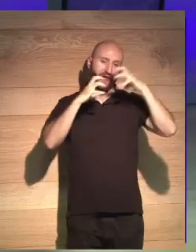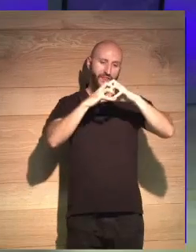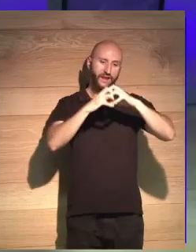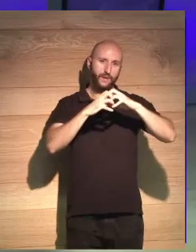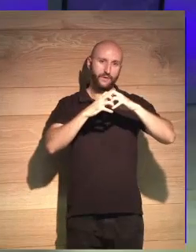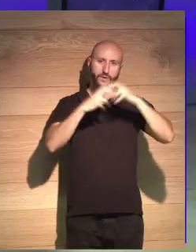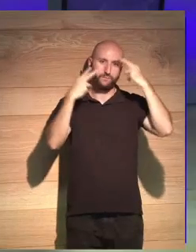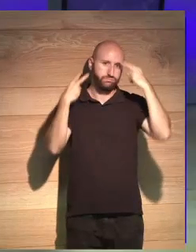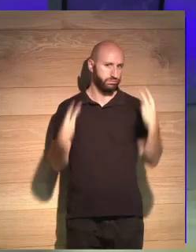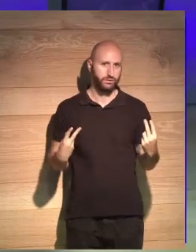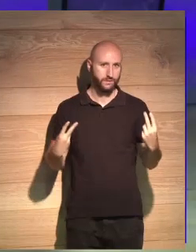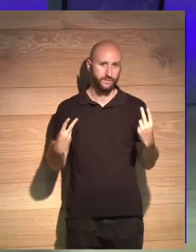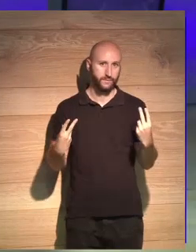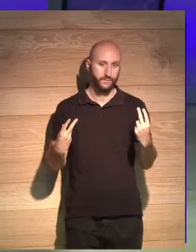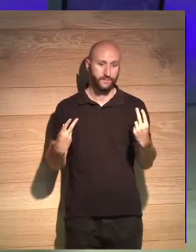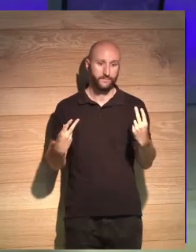that